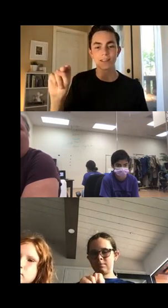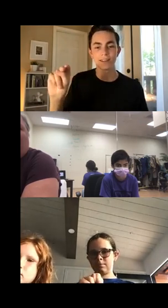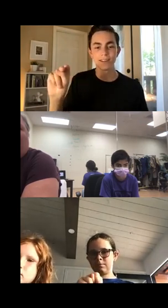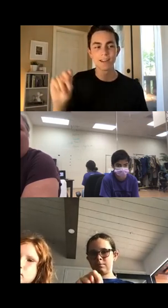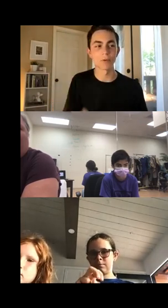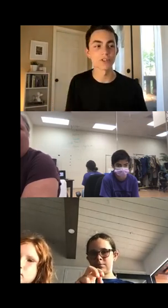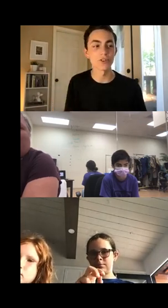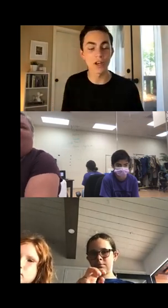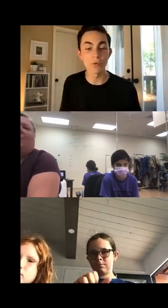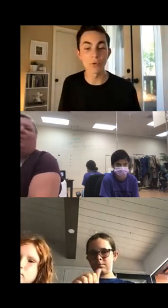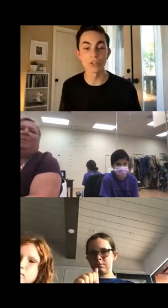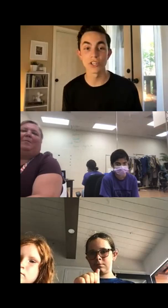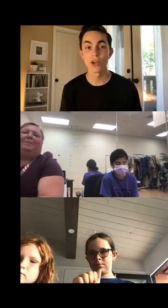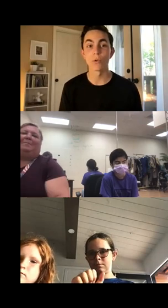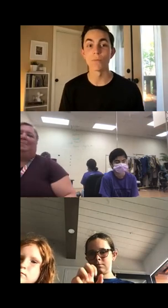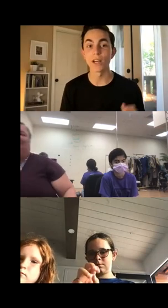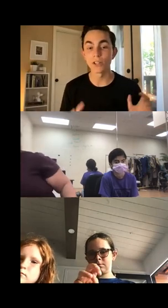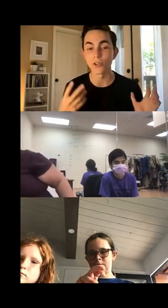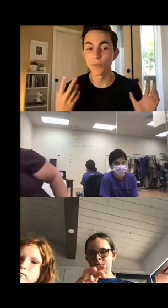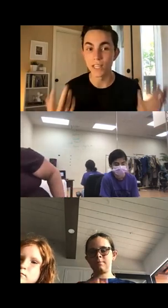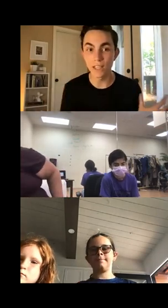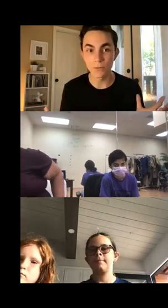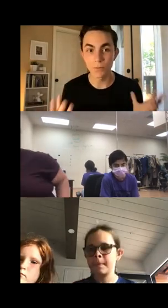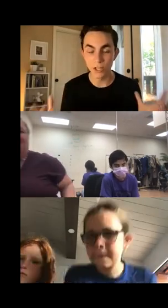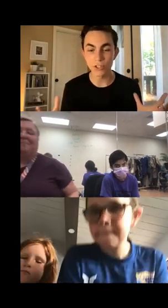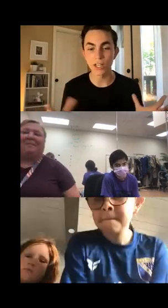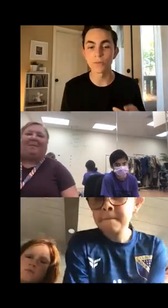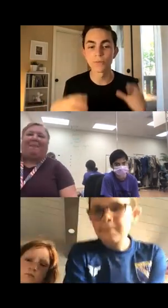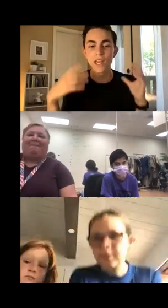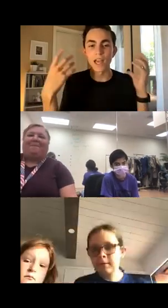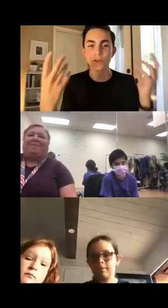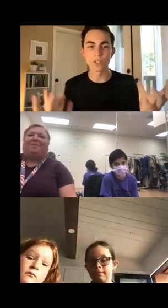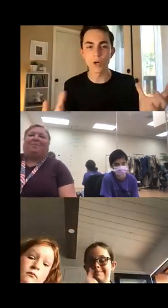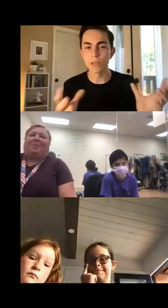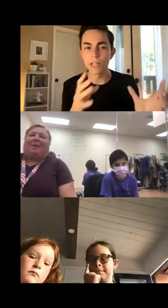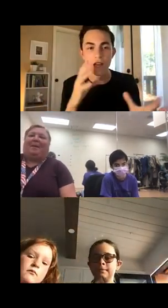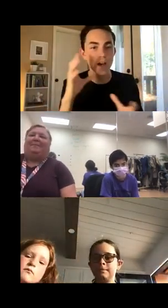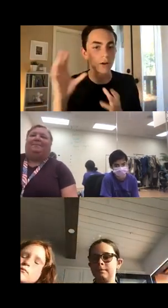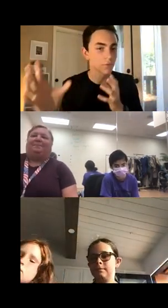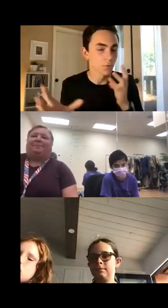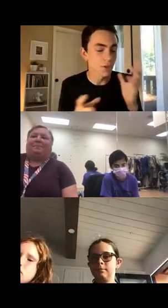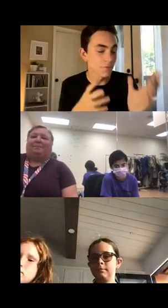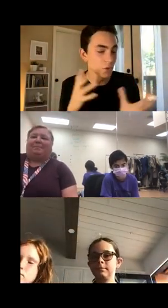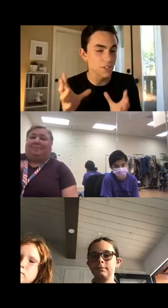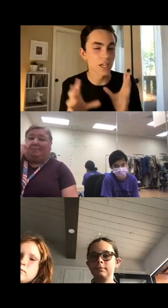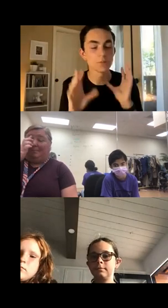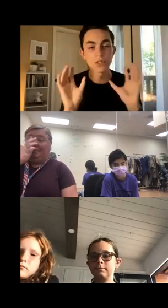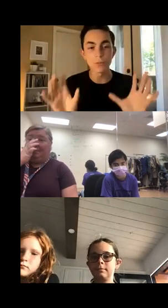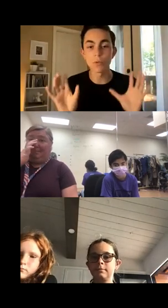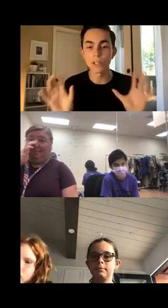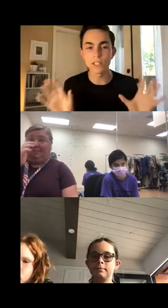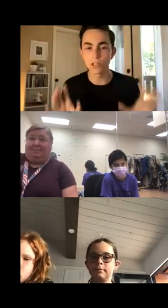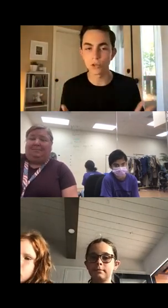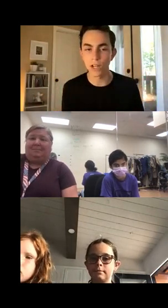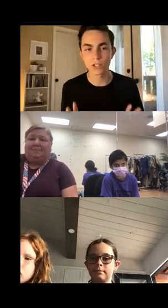Green. I'm going to show you a couple words, what it might look for a beginner signer, and you can tell me, there will be a few mistakes, but you tell